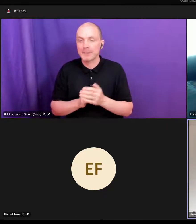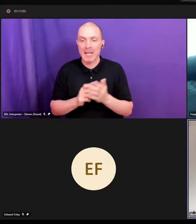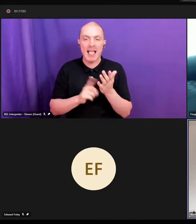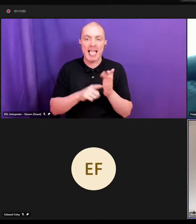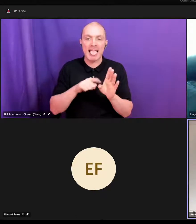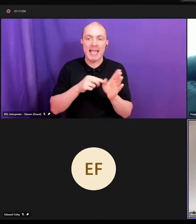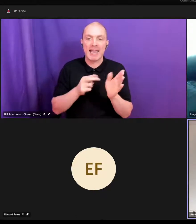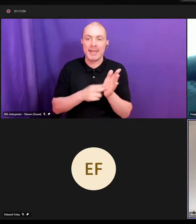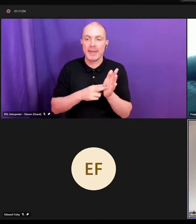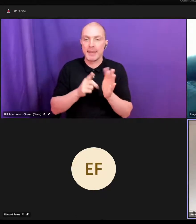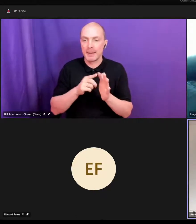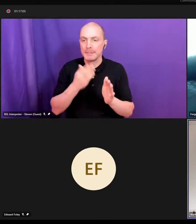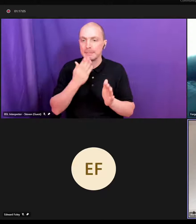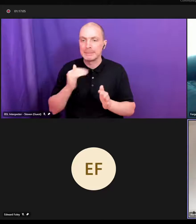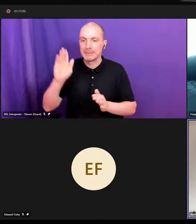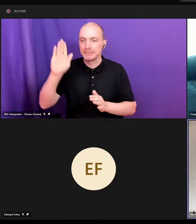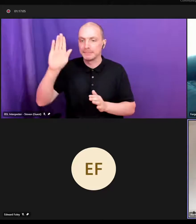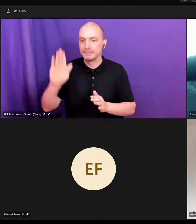Thanks, Chair.